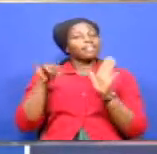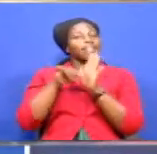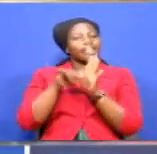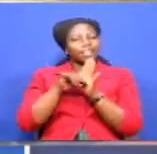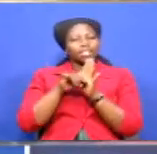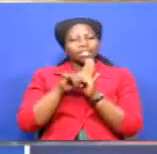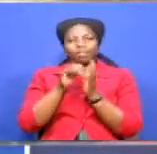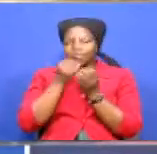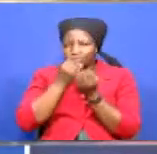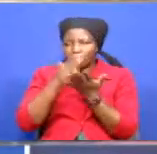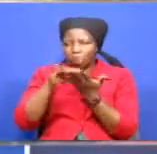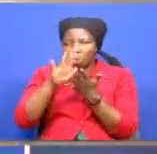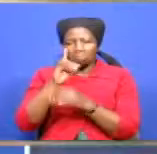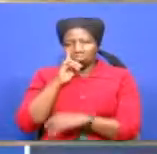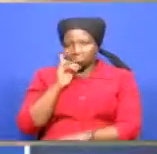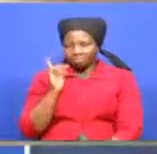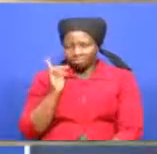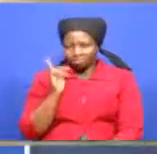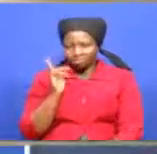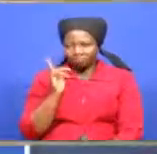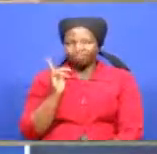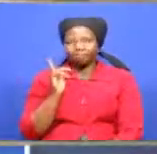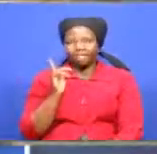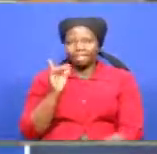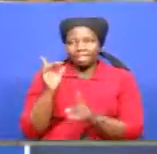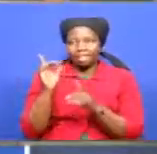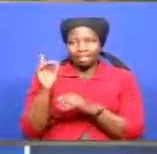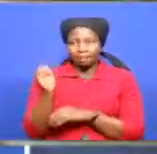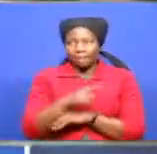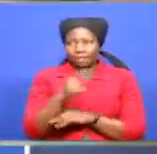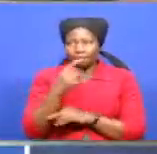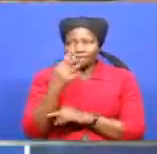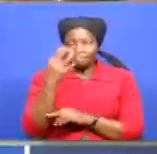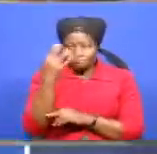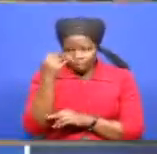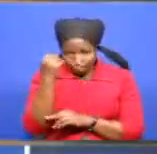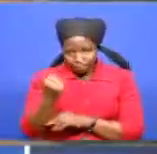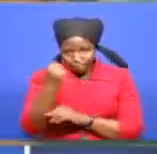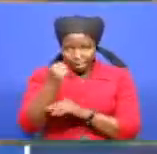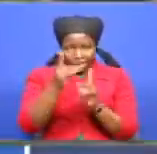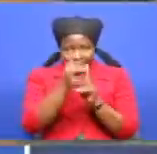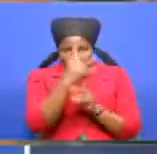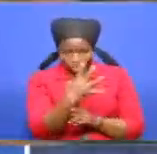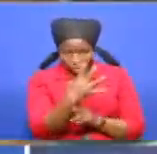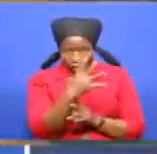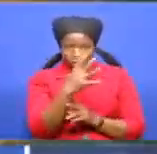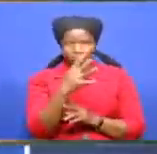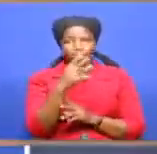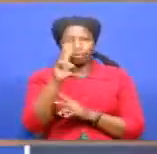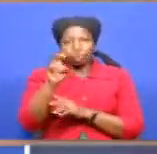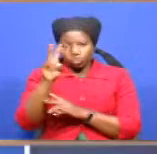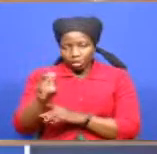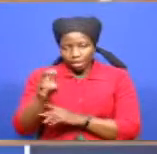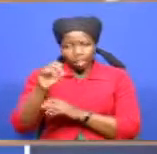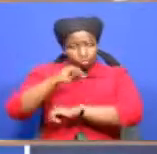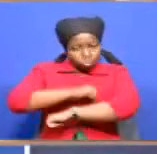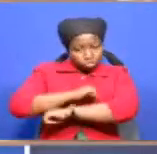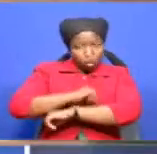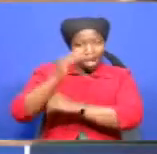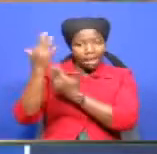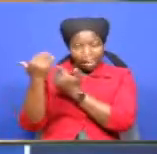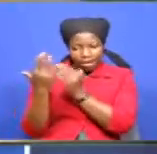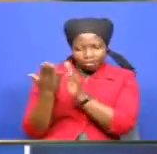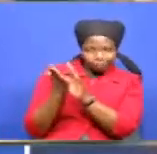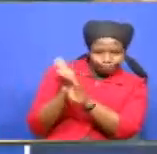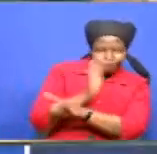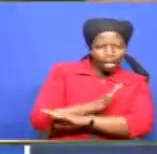more. On May 4th, 2020, schools across the country were expected to resume learning for